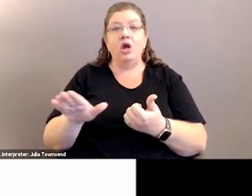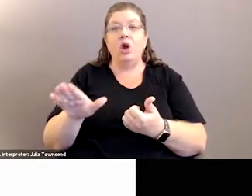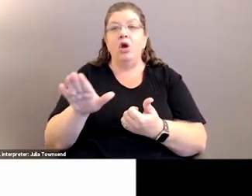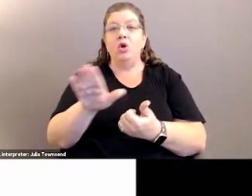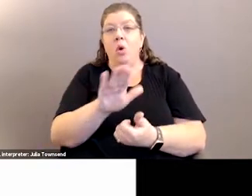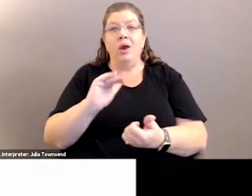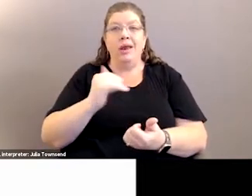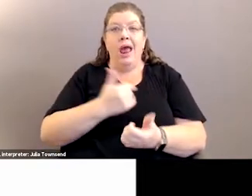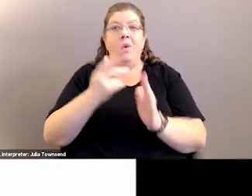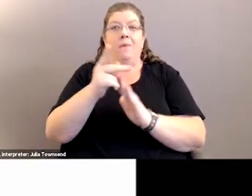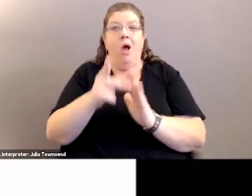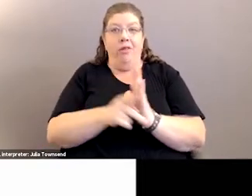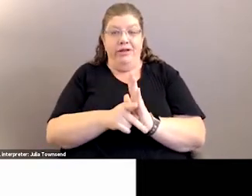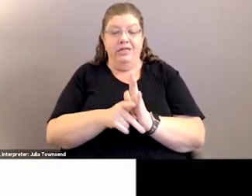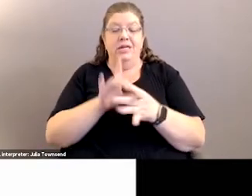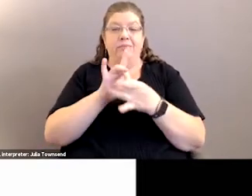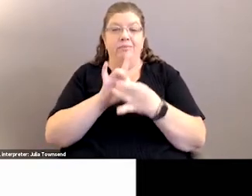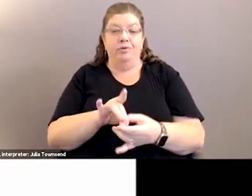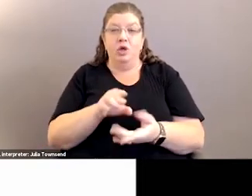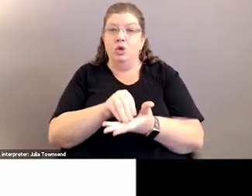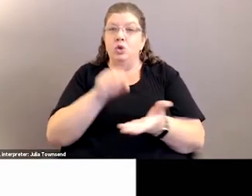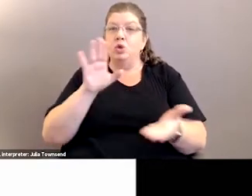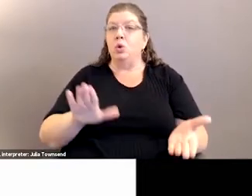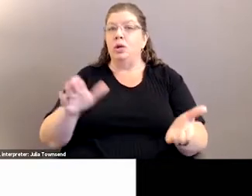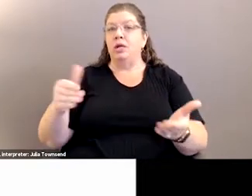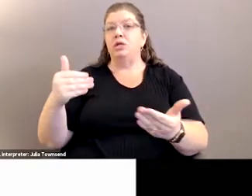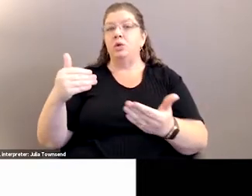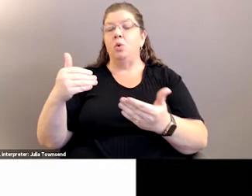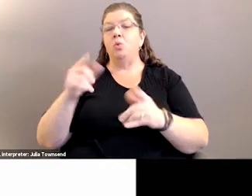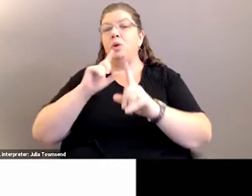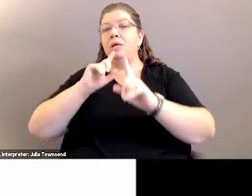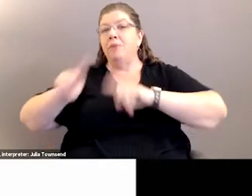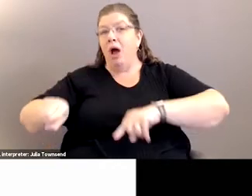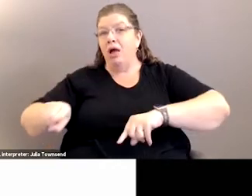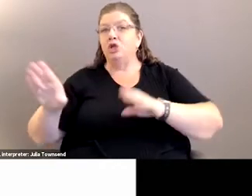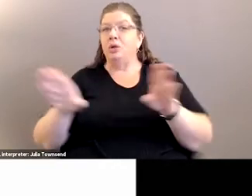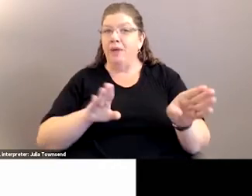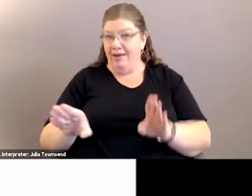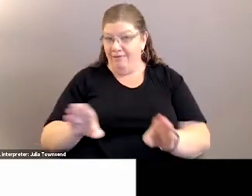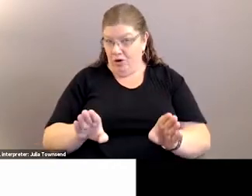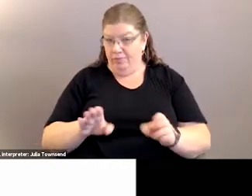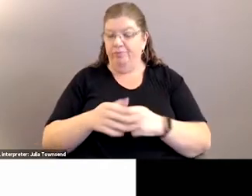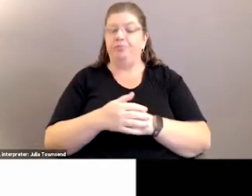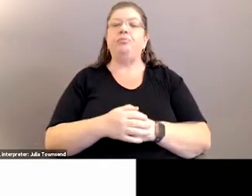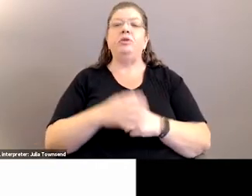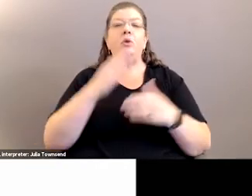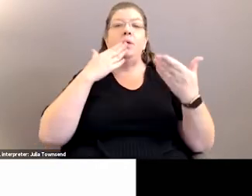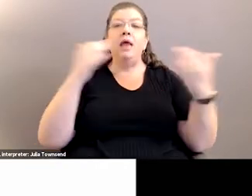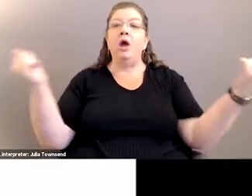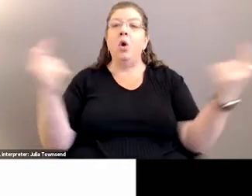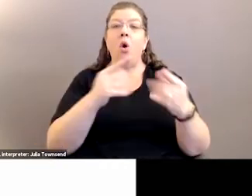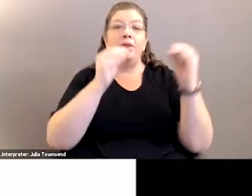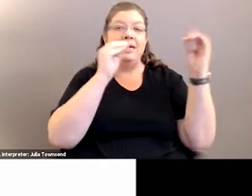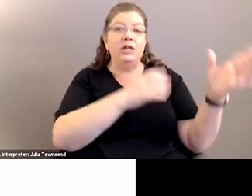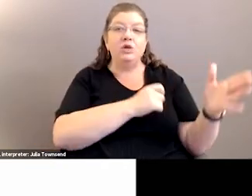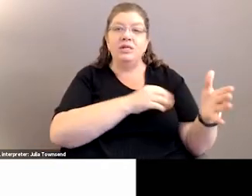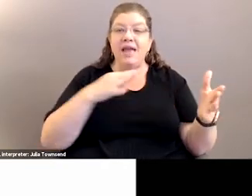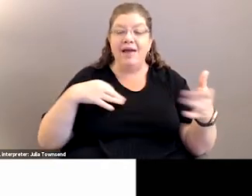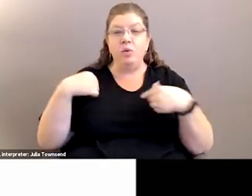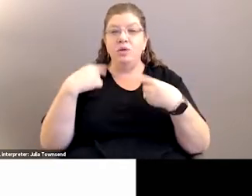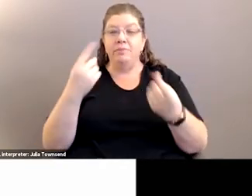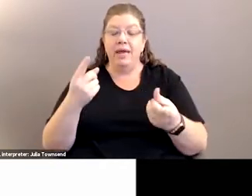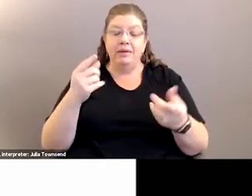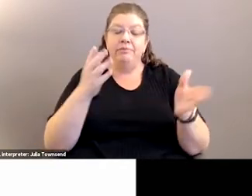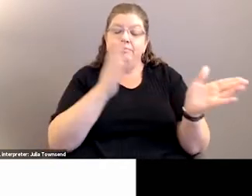our policy around uh student response to behavior so i just want to thank all the teachers and staff who've been preparing the